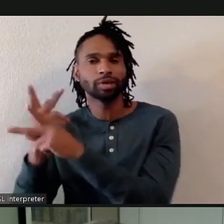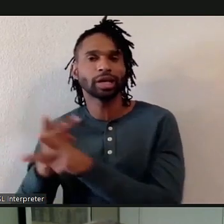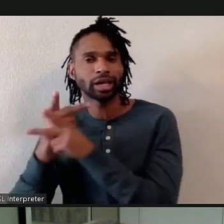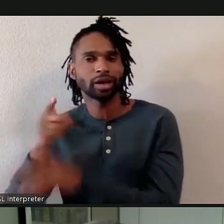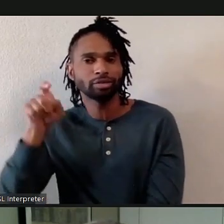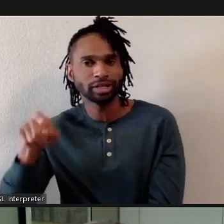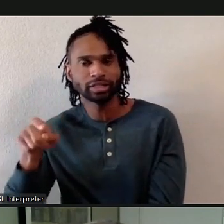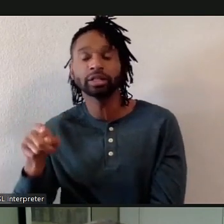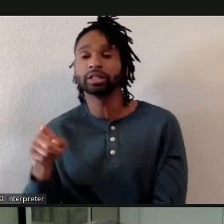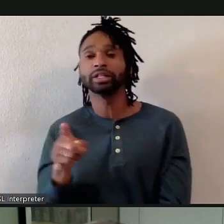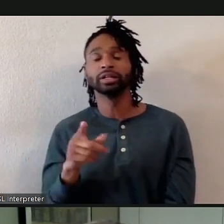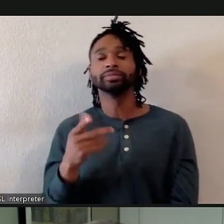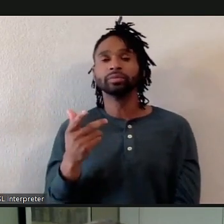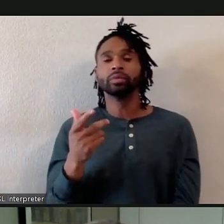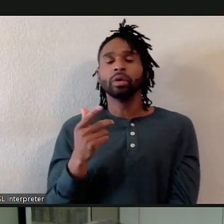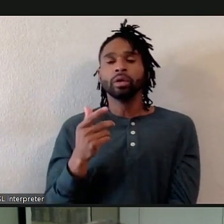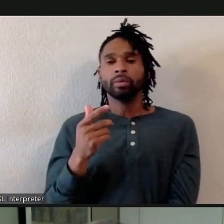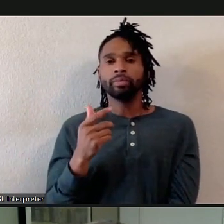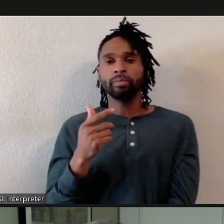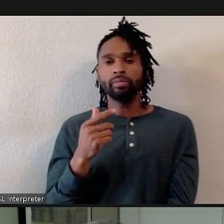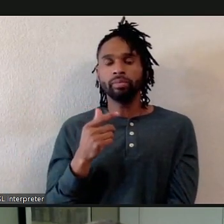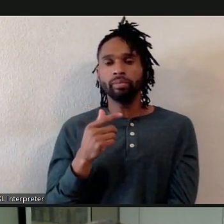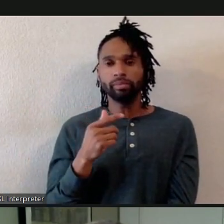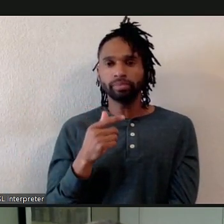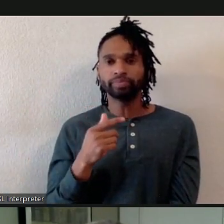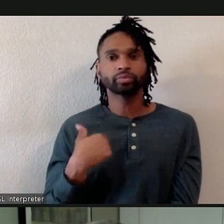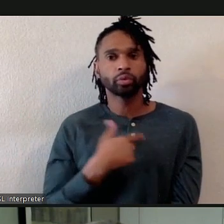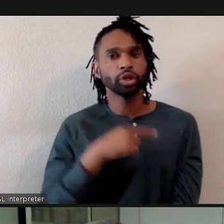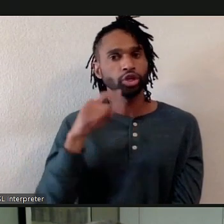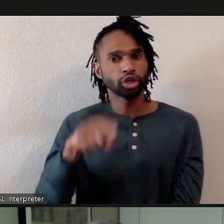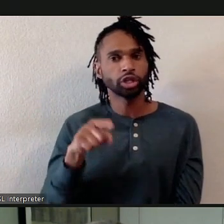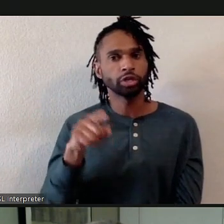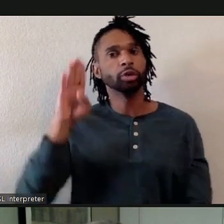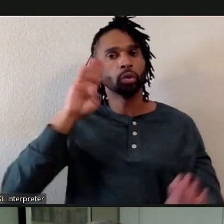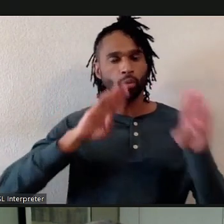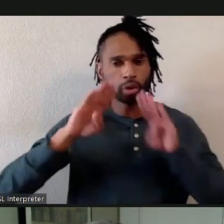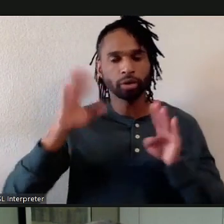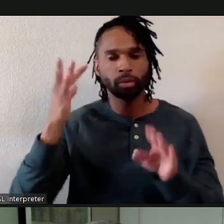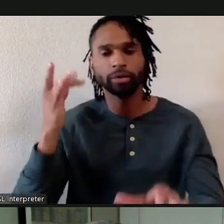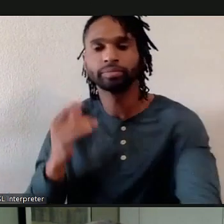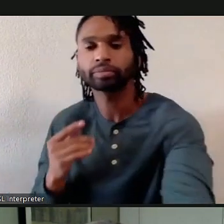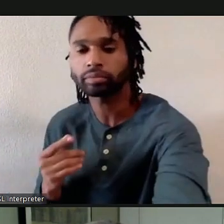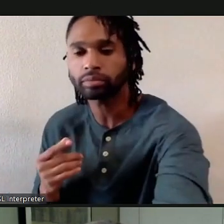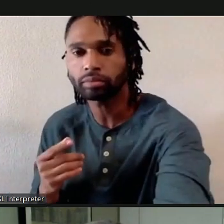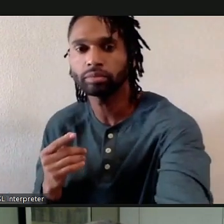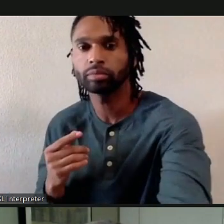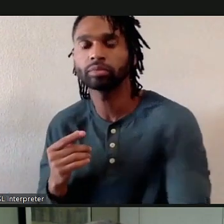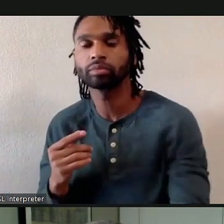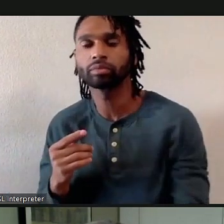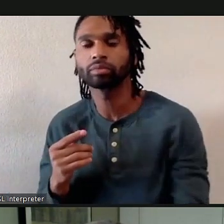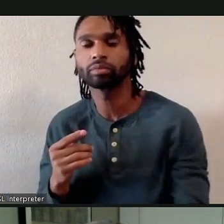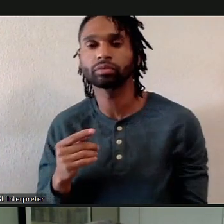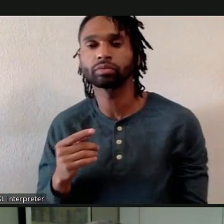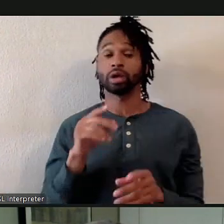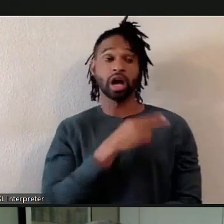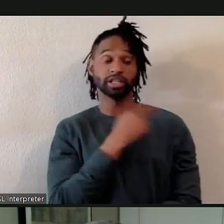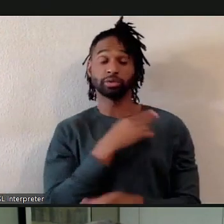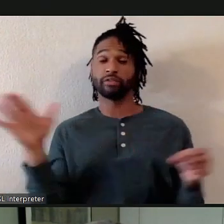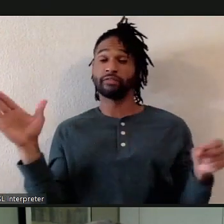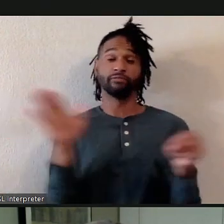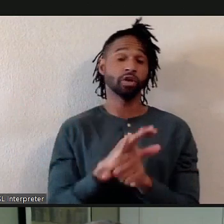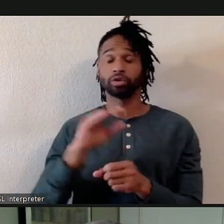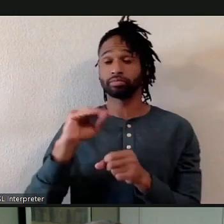matter of fact, we should all be worried that when hospitals are filled with COVID, that means